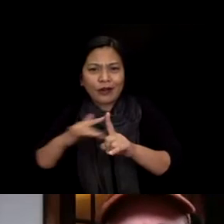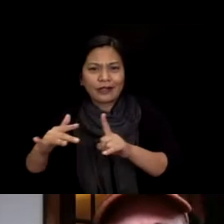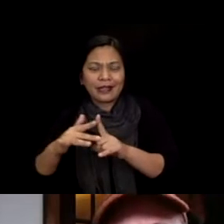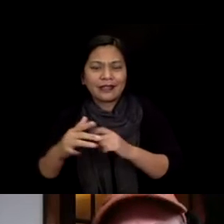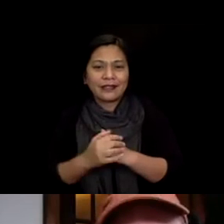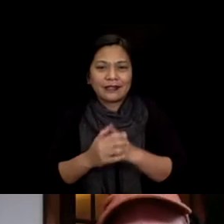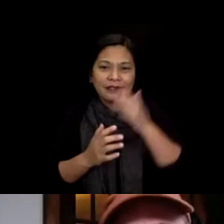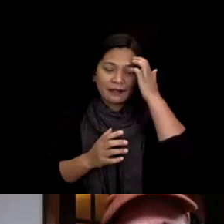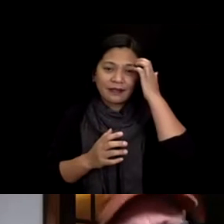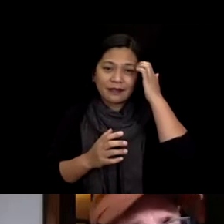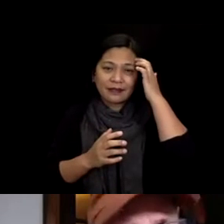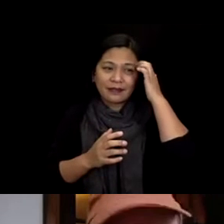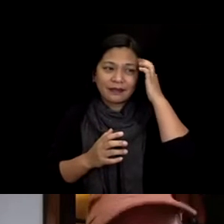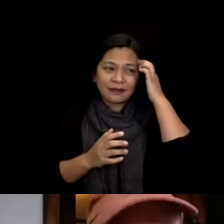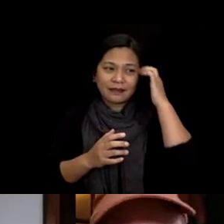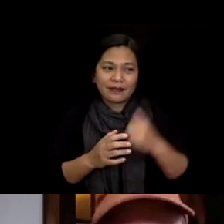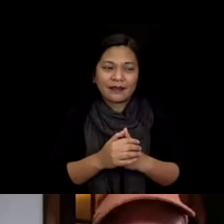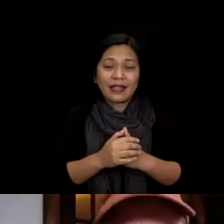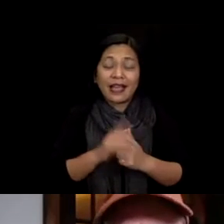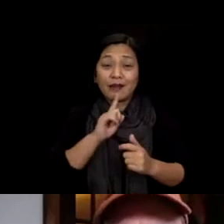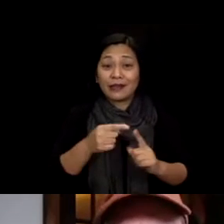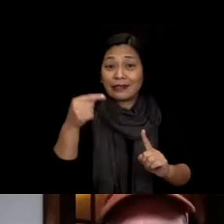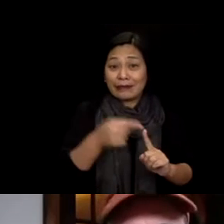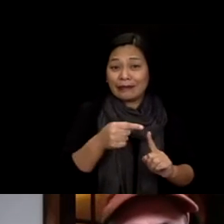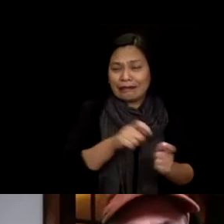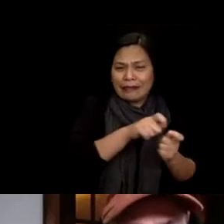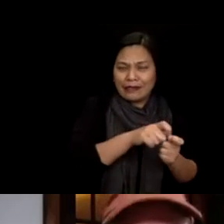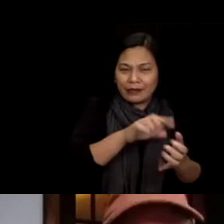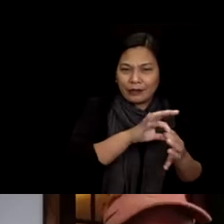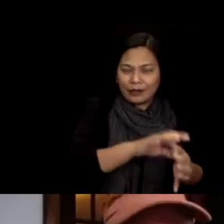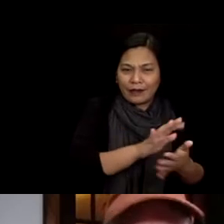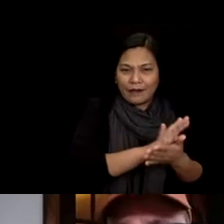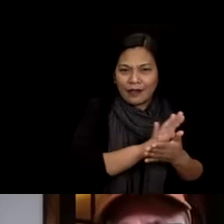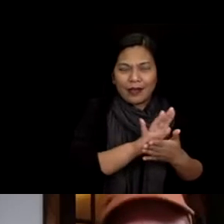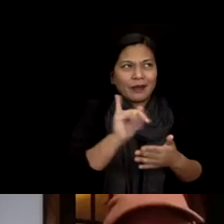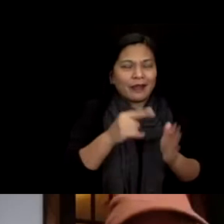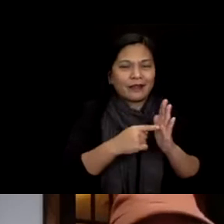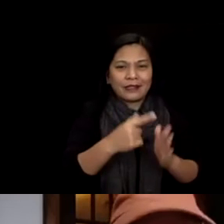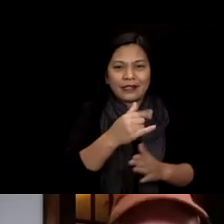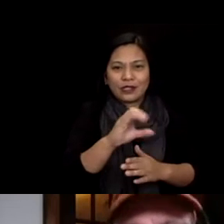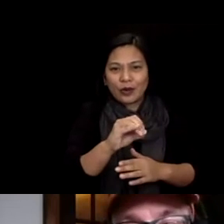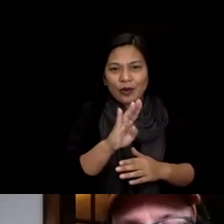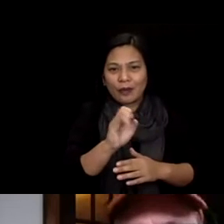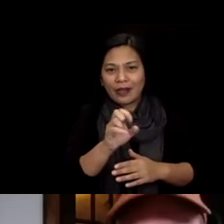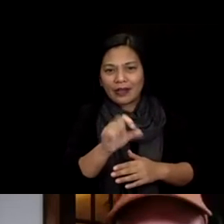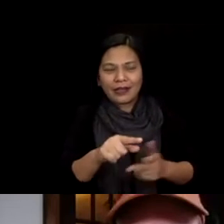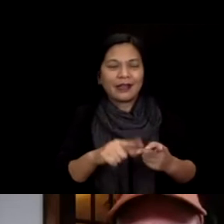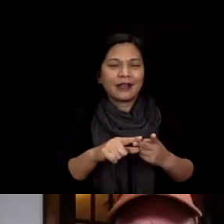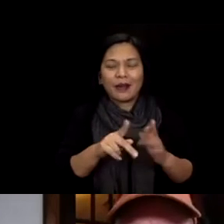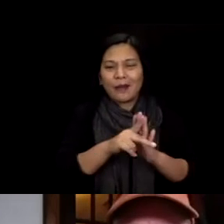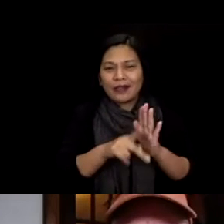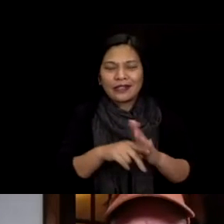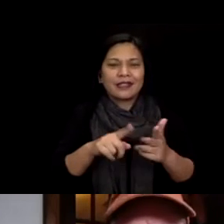And then part of the access, this is very specific to film, so forgive me, but things like geo-blocking, premiere policies, submission fees, like